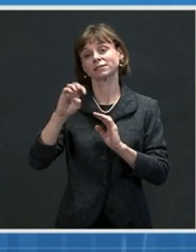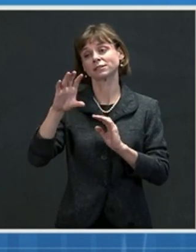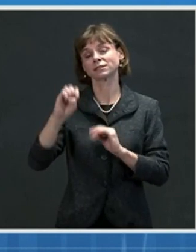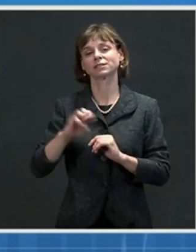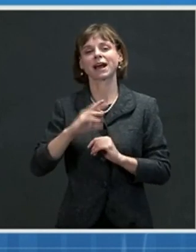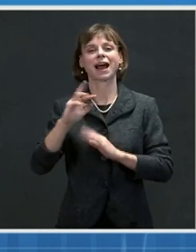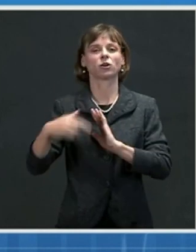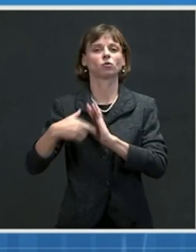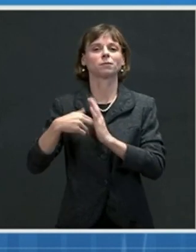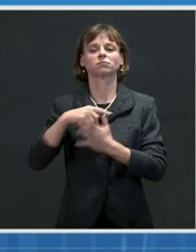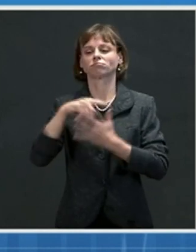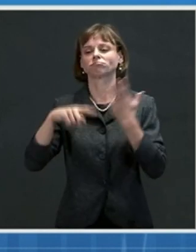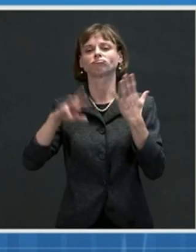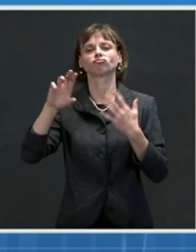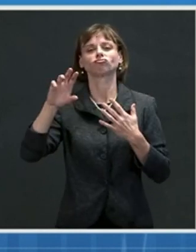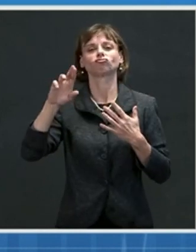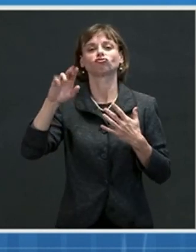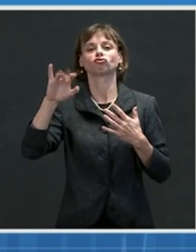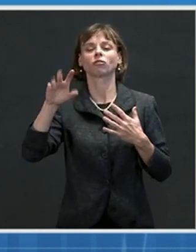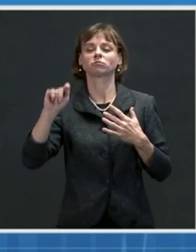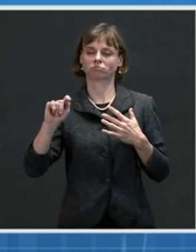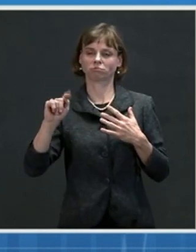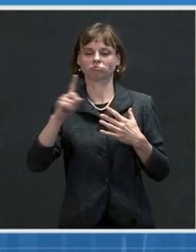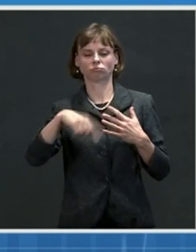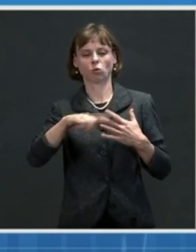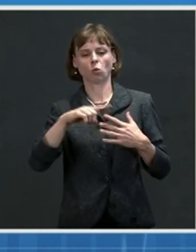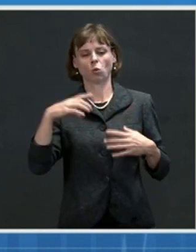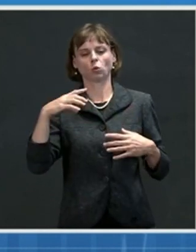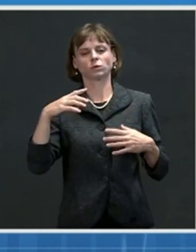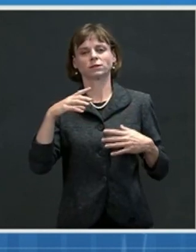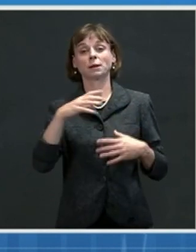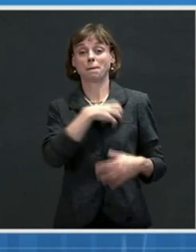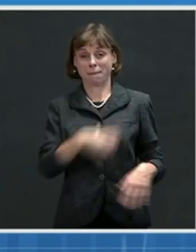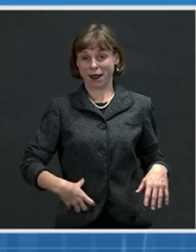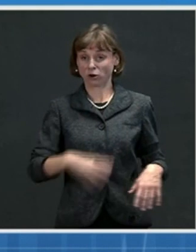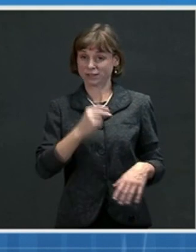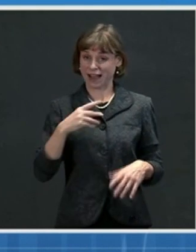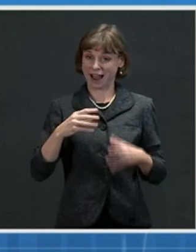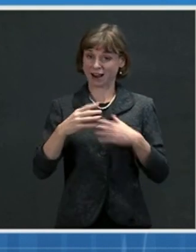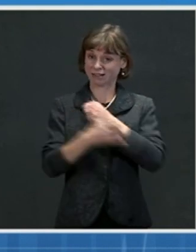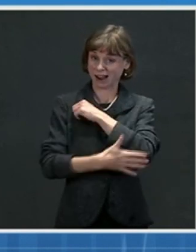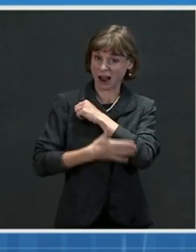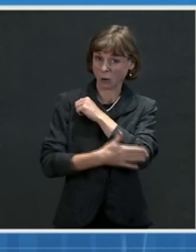Ron Wright. Local mayors and county leaders are also part of this partnership.